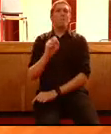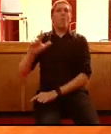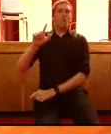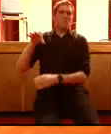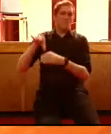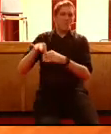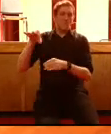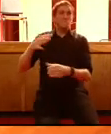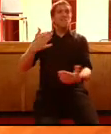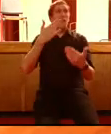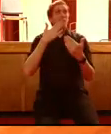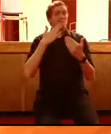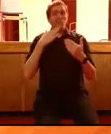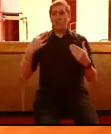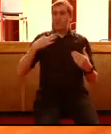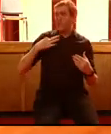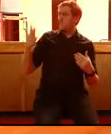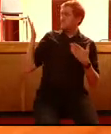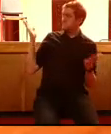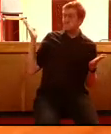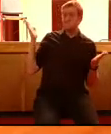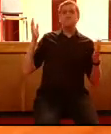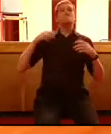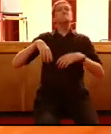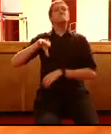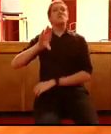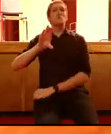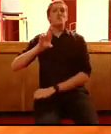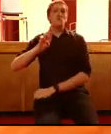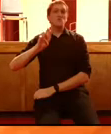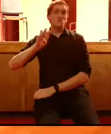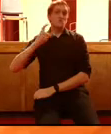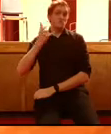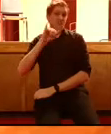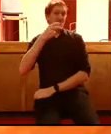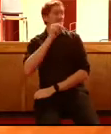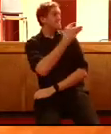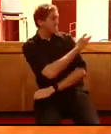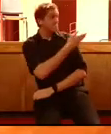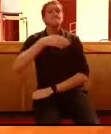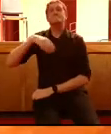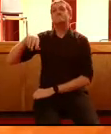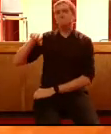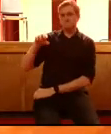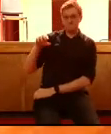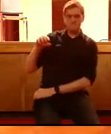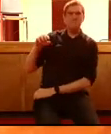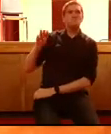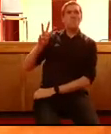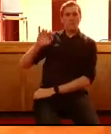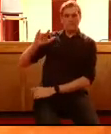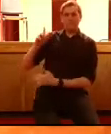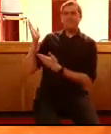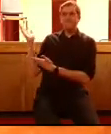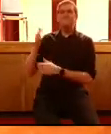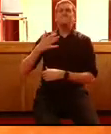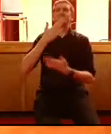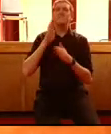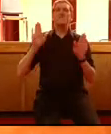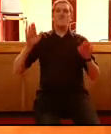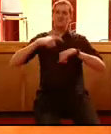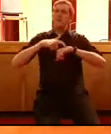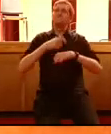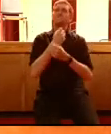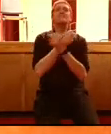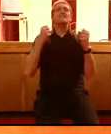and Creighton, Will Hartley for their time. And again, I hope you guys will have a very good night and have a safe trip back home. Thank